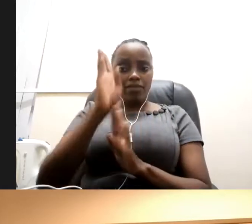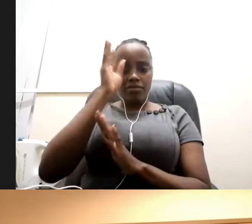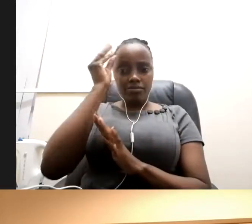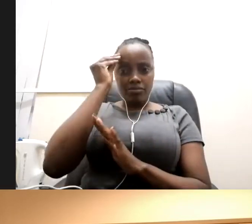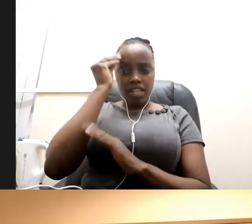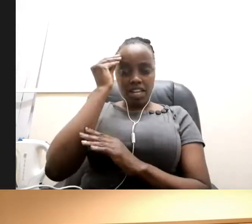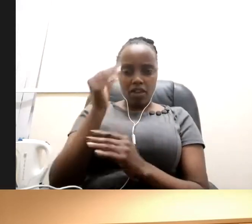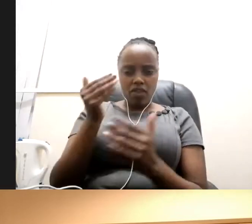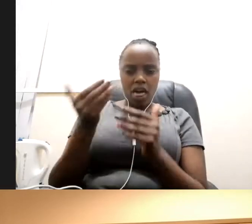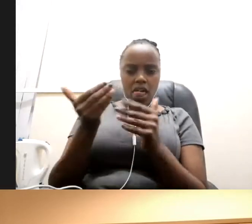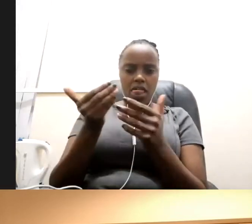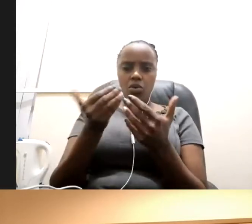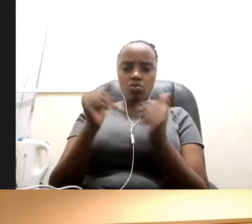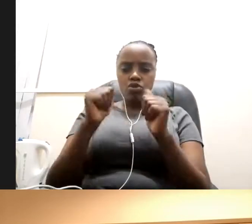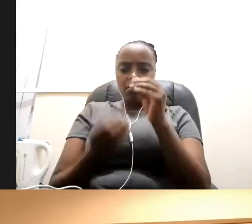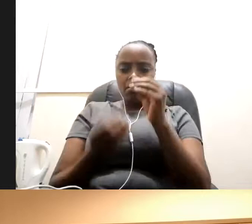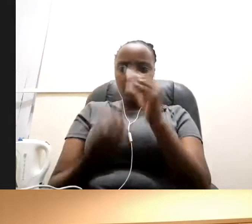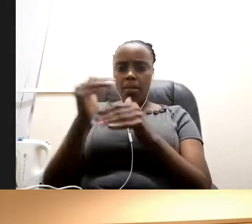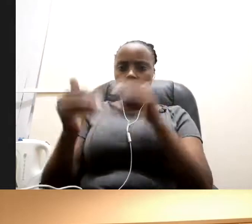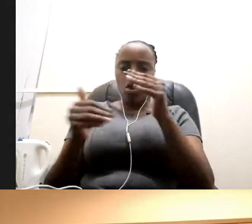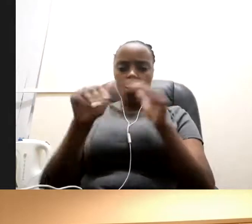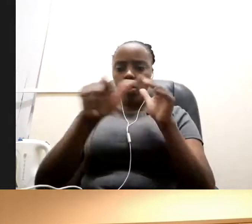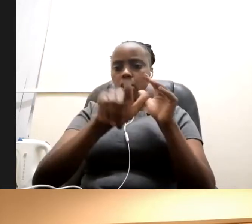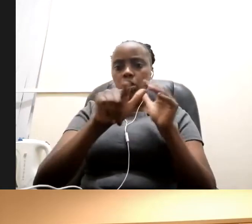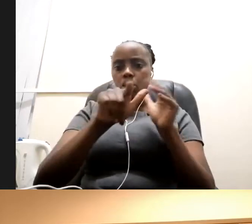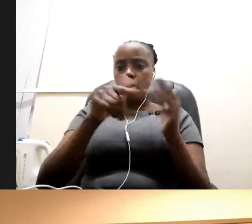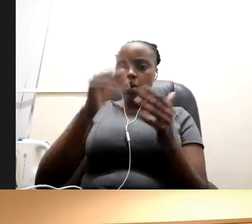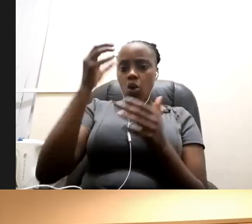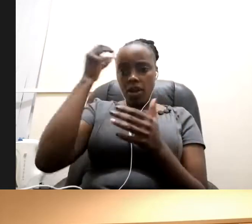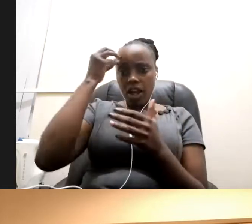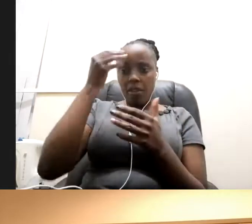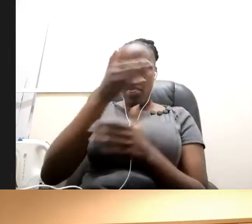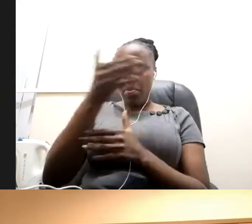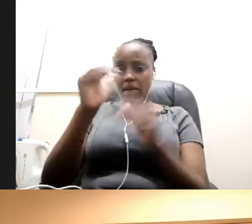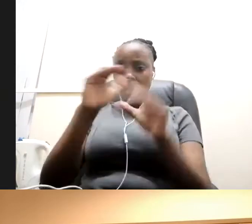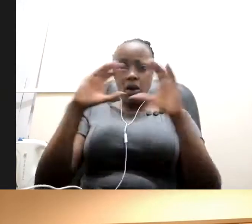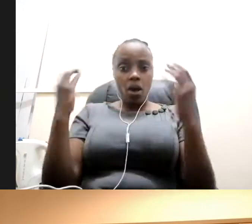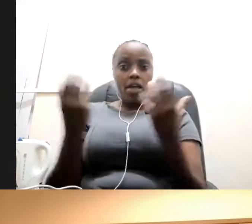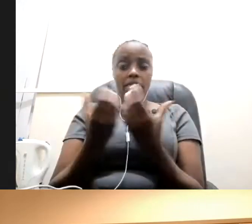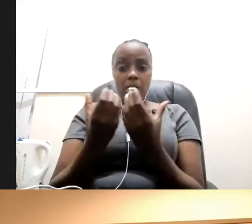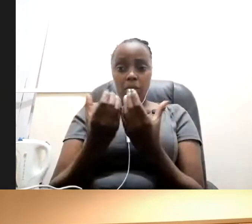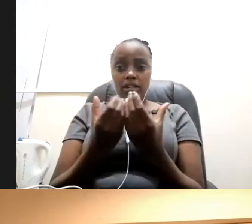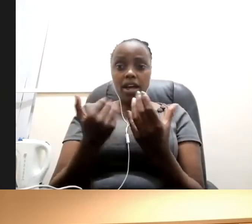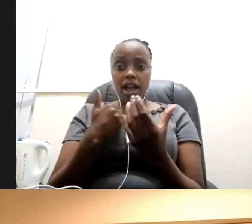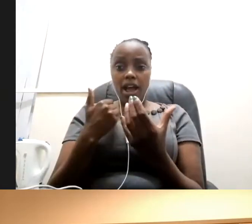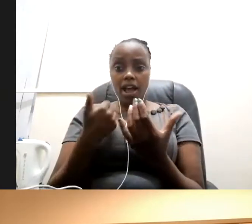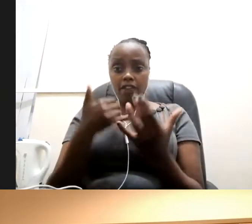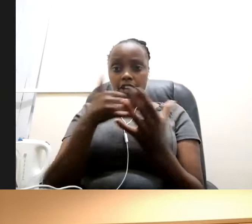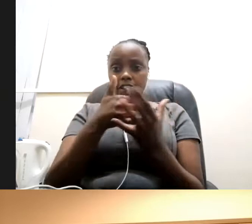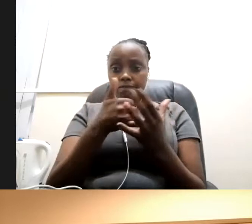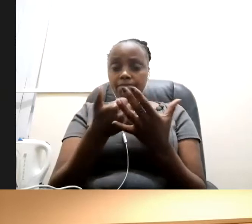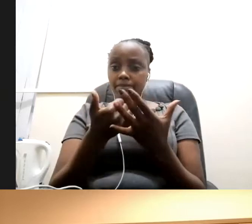possibility to put for all local governments around the world the pillar of inclusive